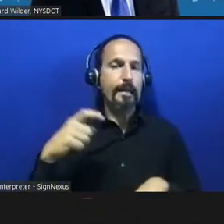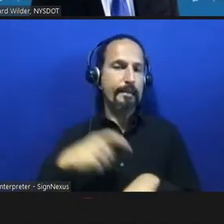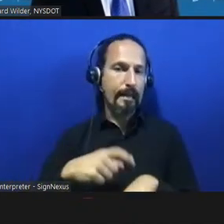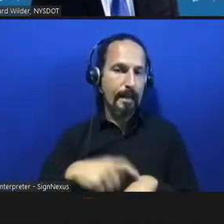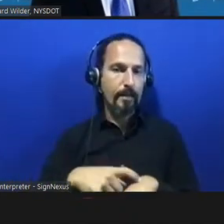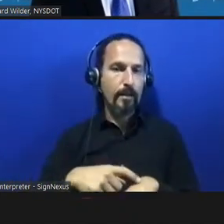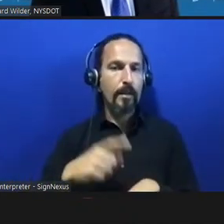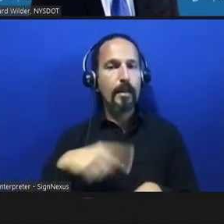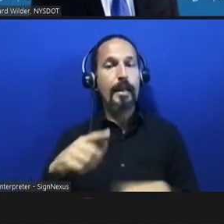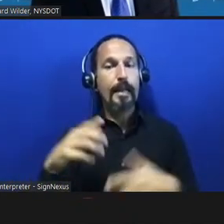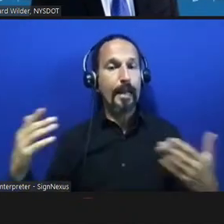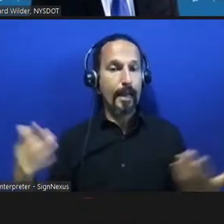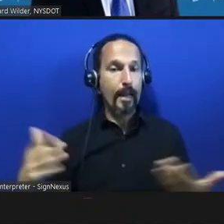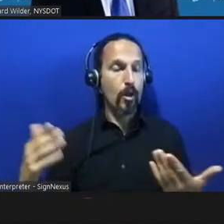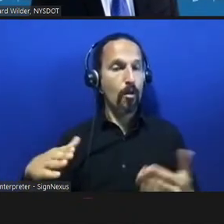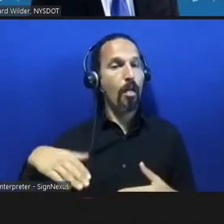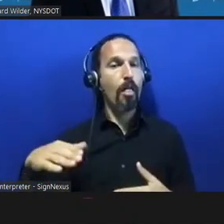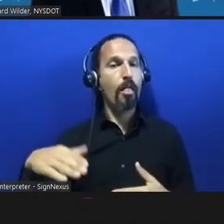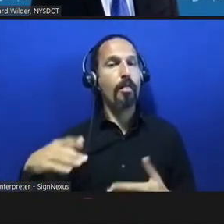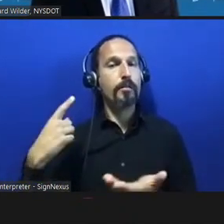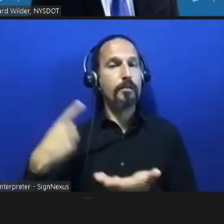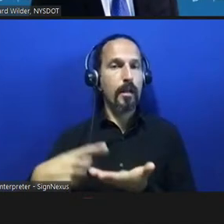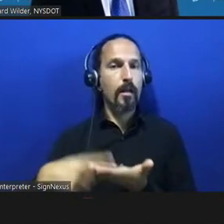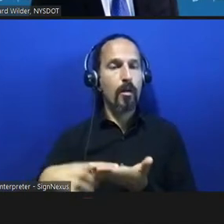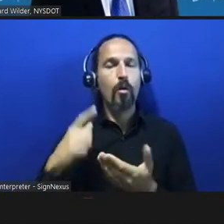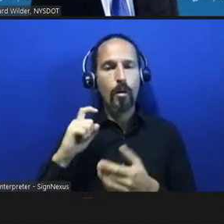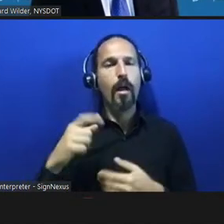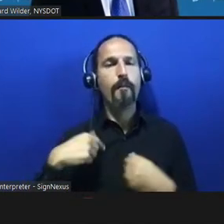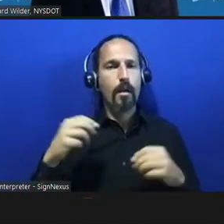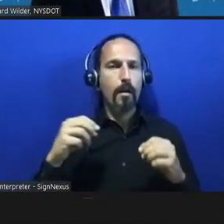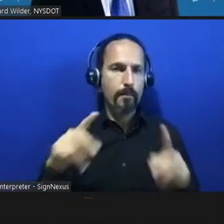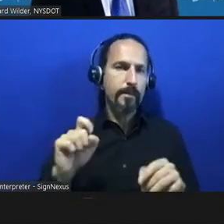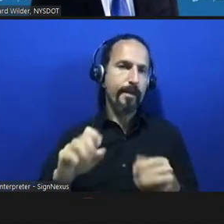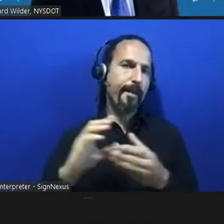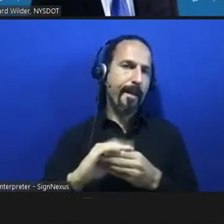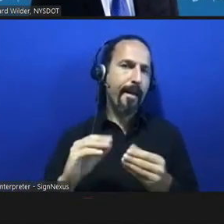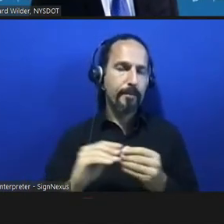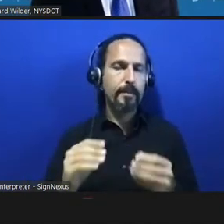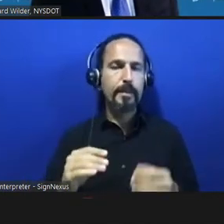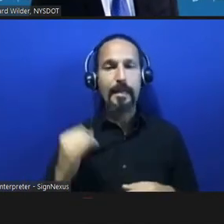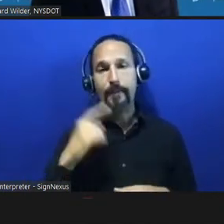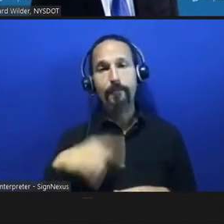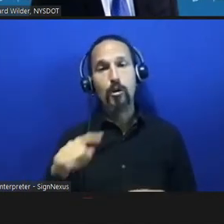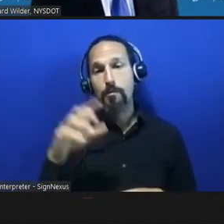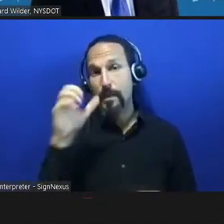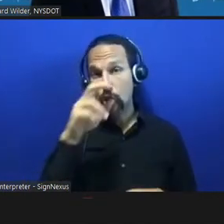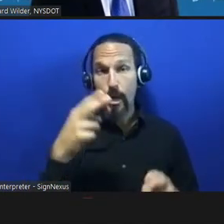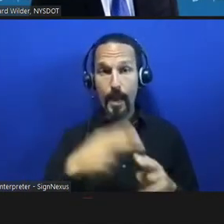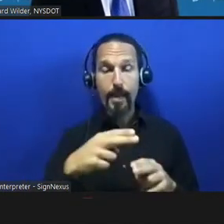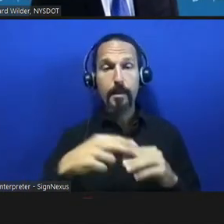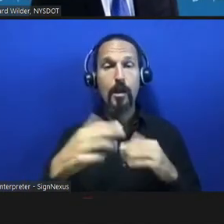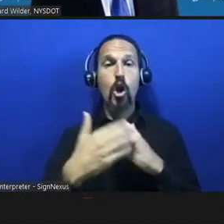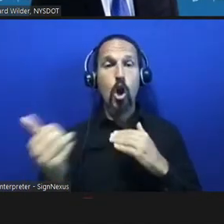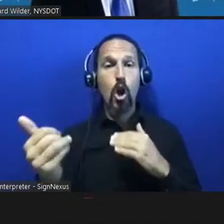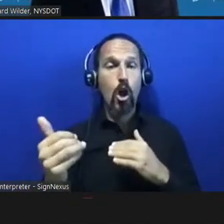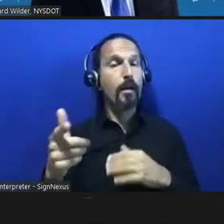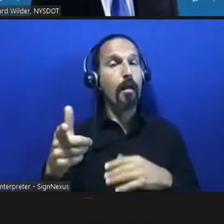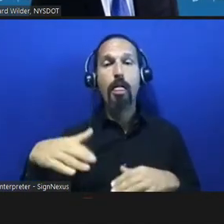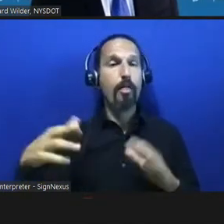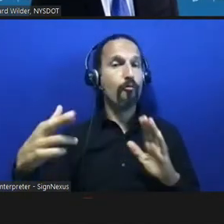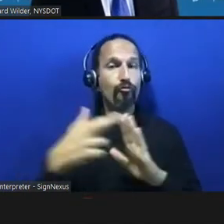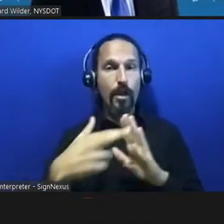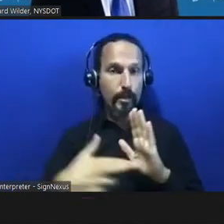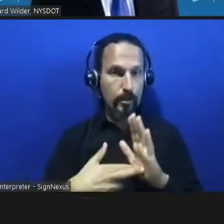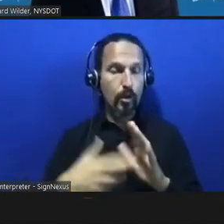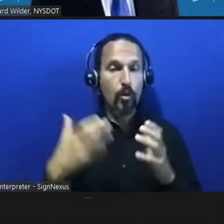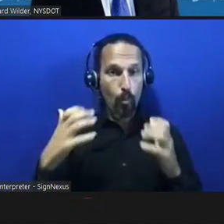those present who have not spoken yet will be given an opportunity to comment if you missed your name being called did not sign up to speak